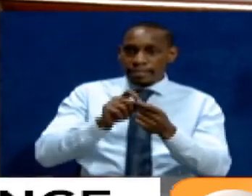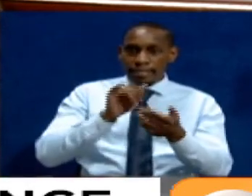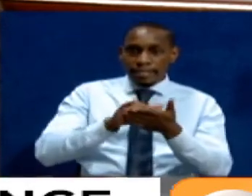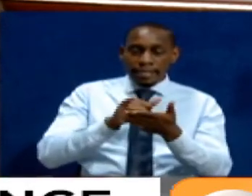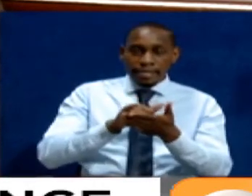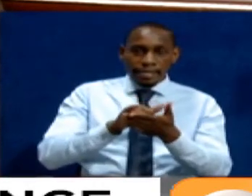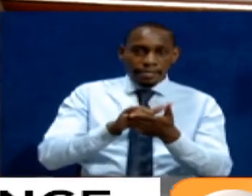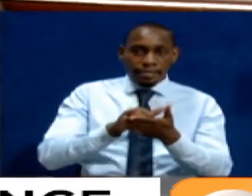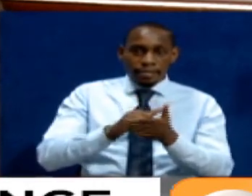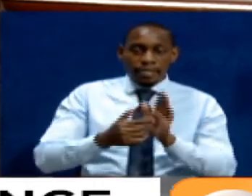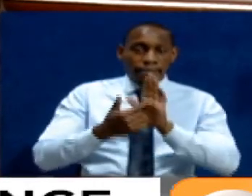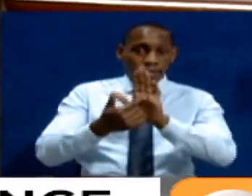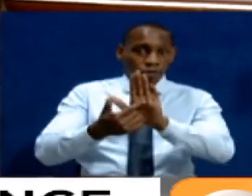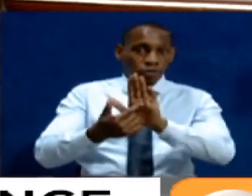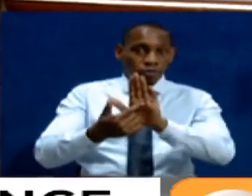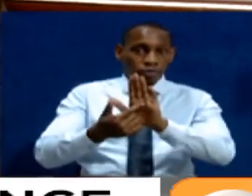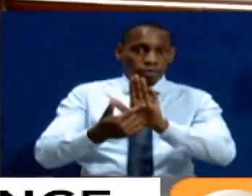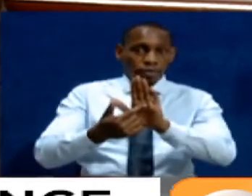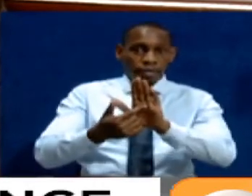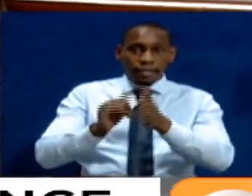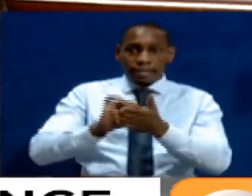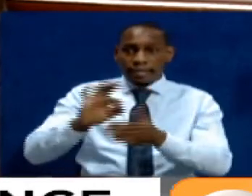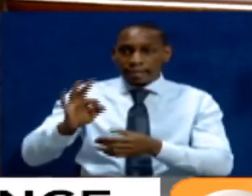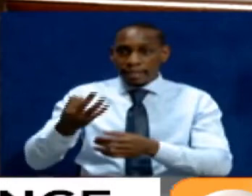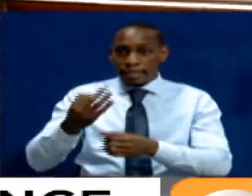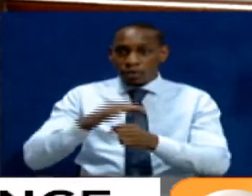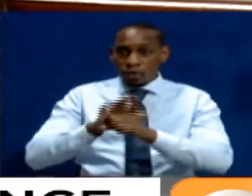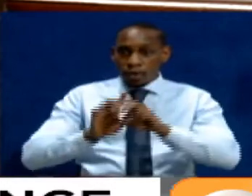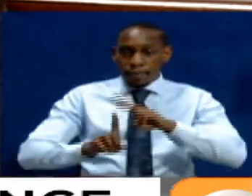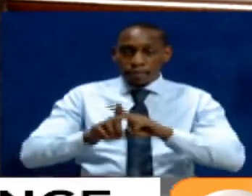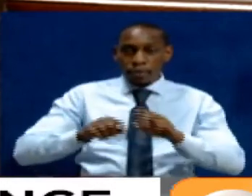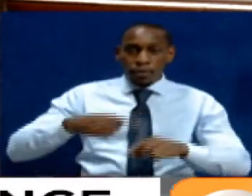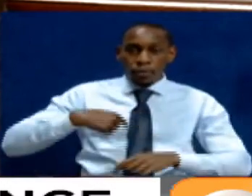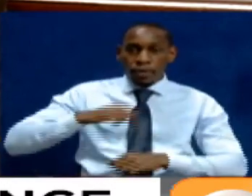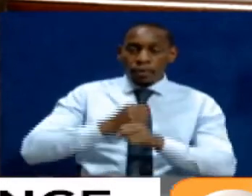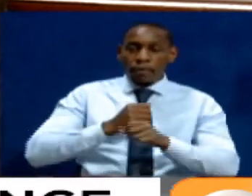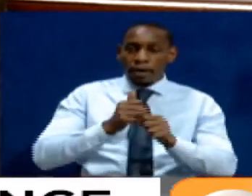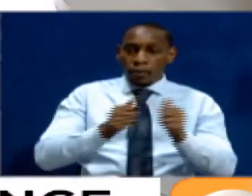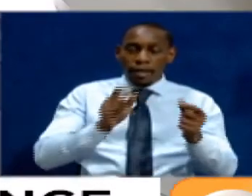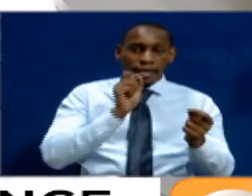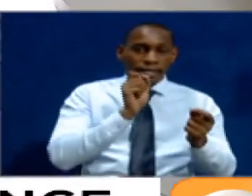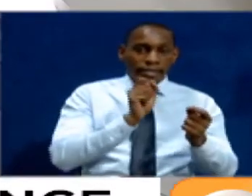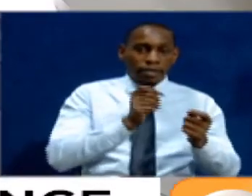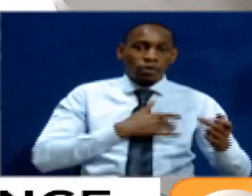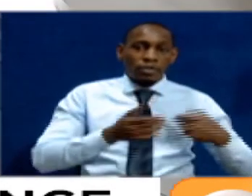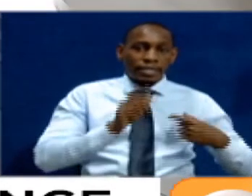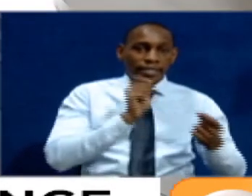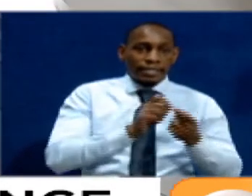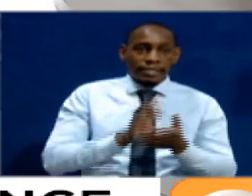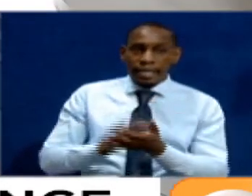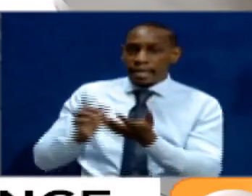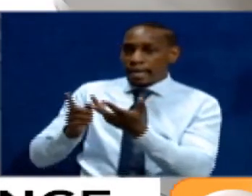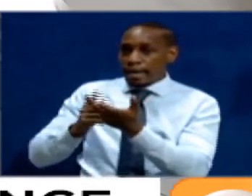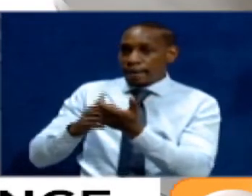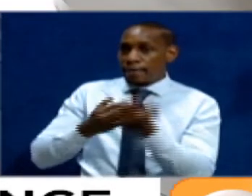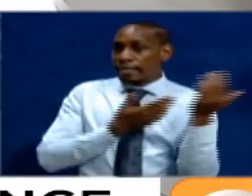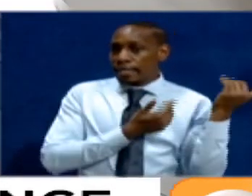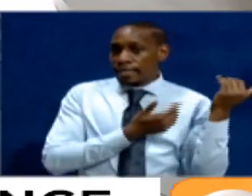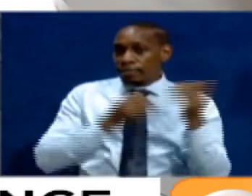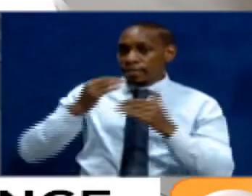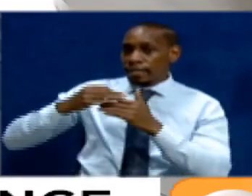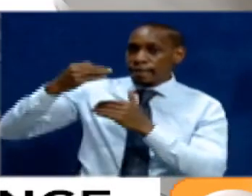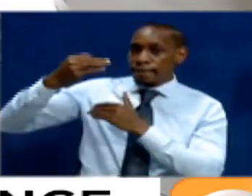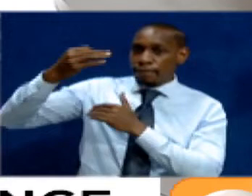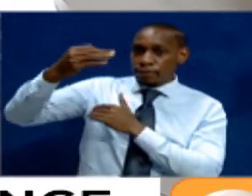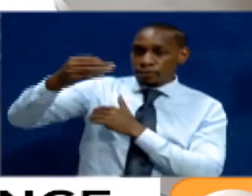that really has given us that signal we're in the 3rd wave. We are doing well in terms of testing. And how many do you project